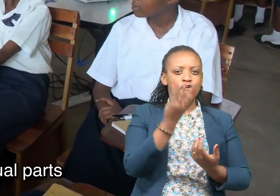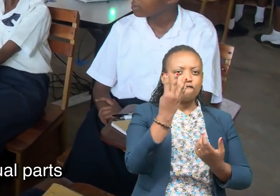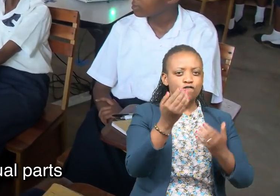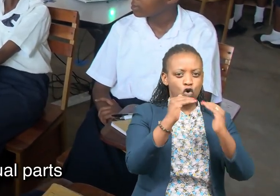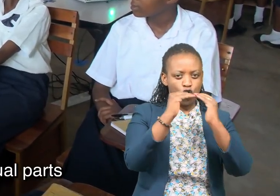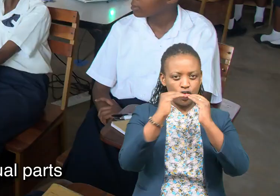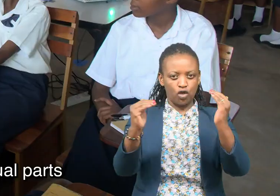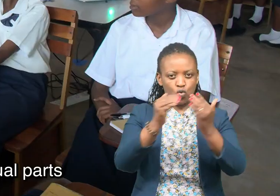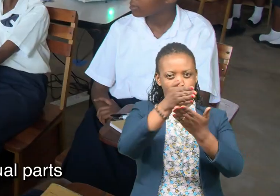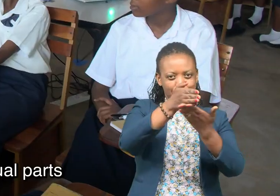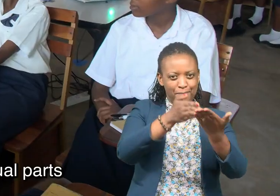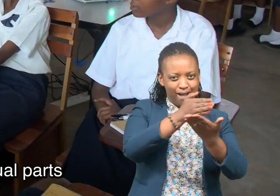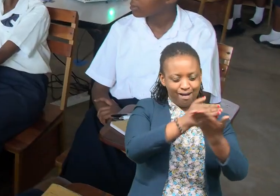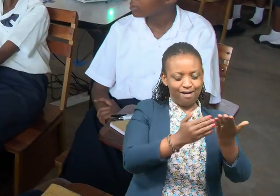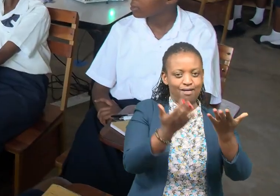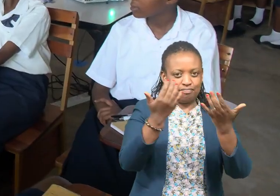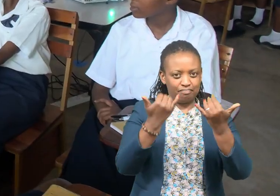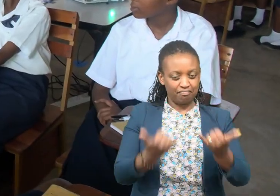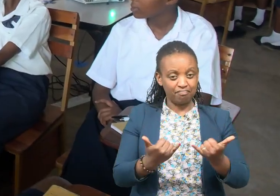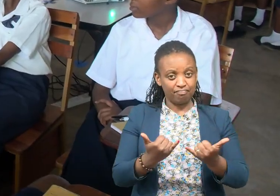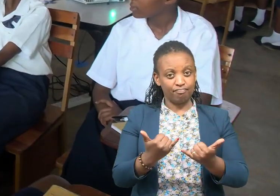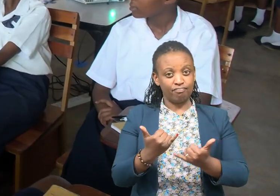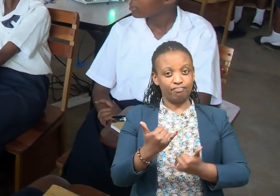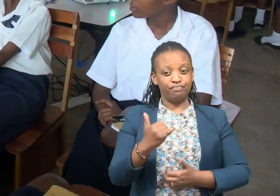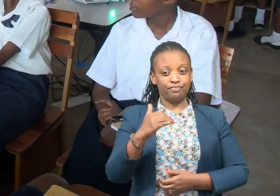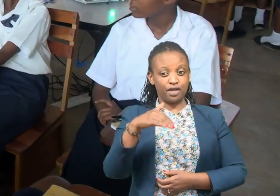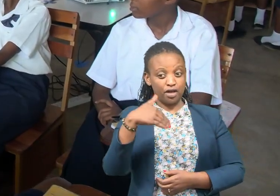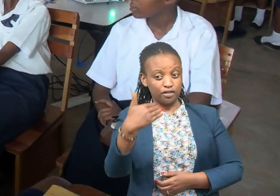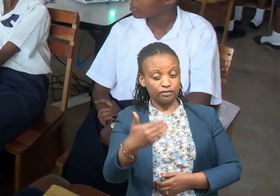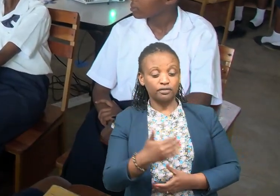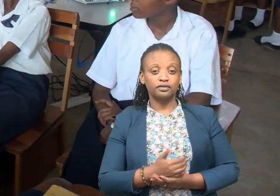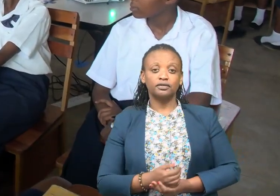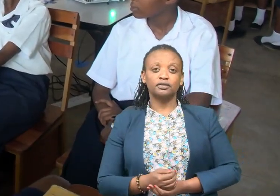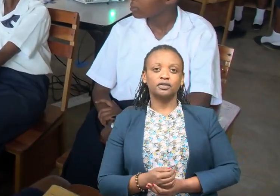into 4 equal parts, and then